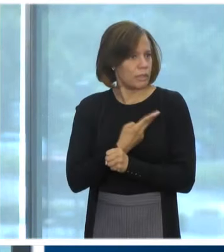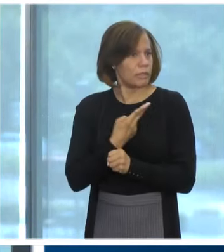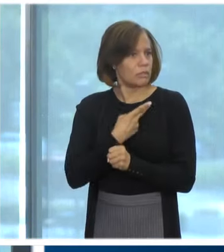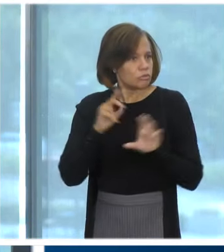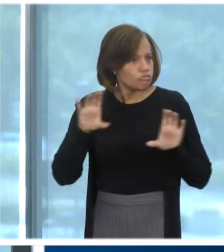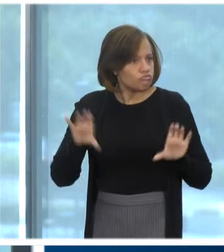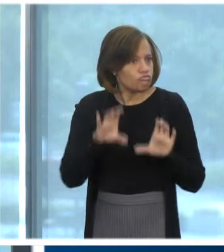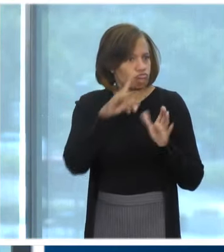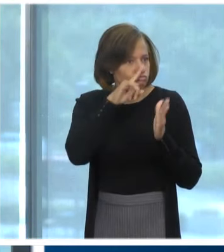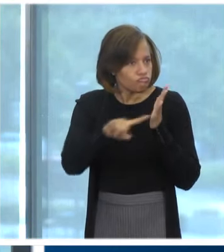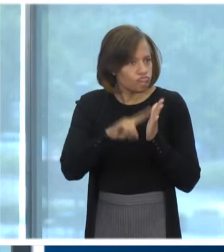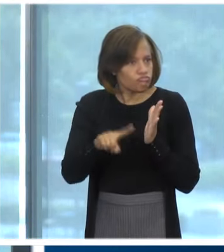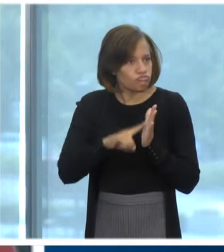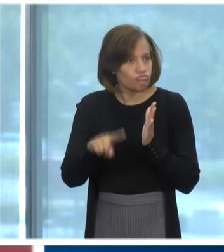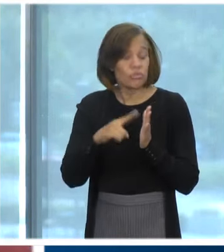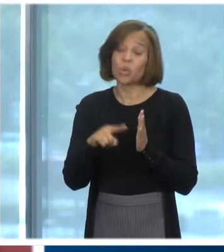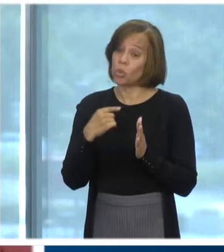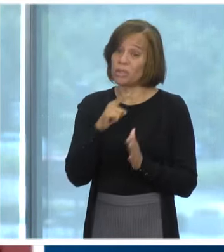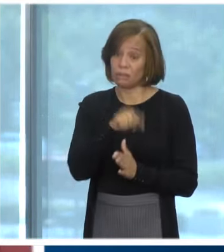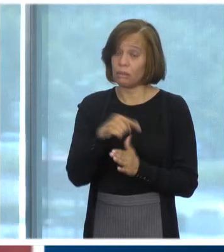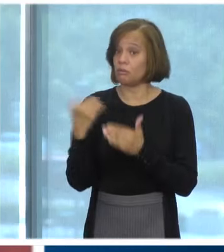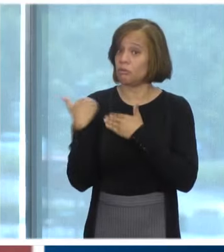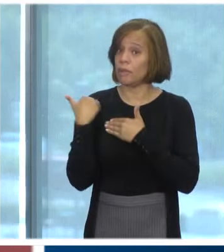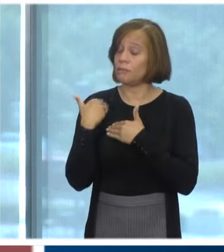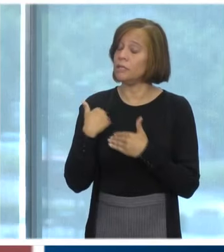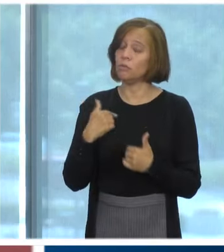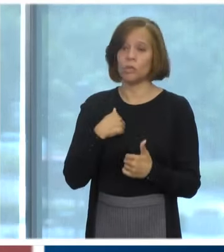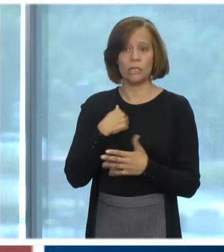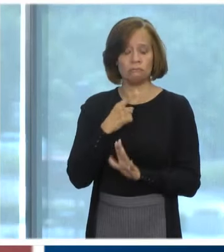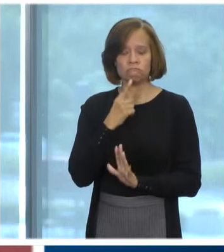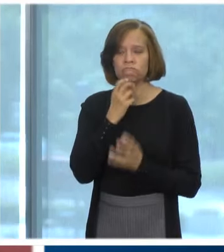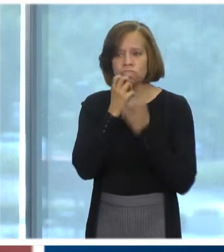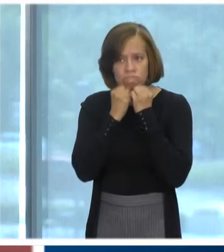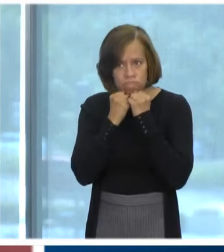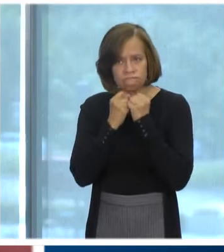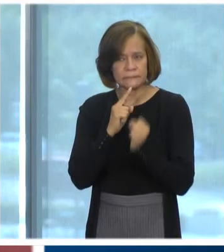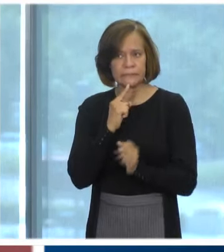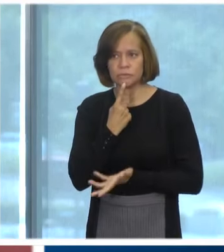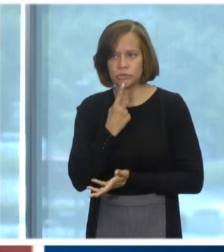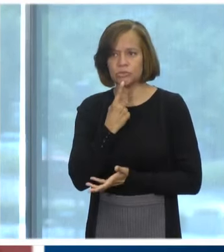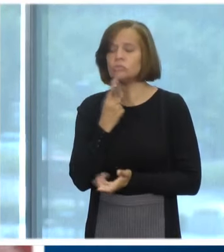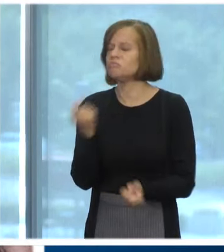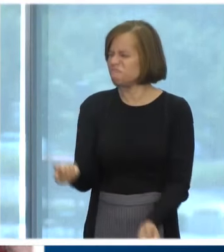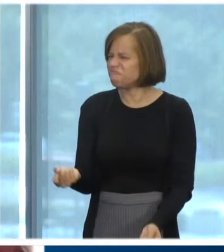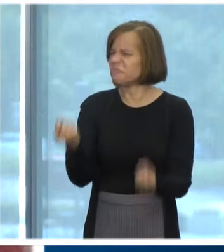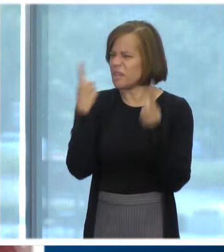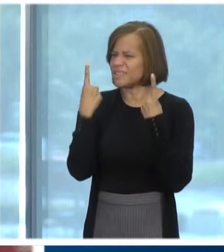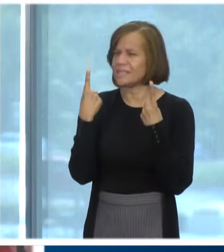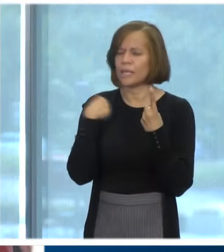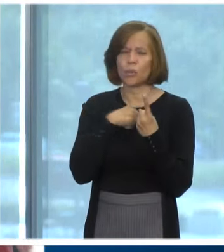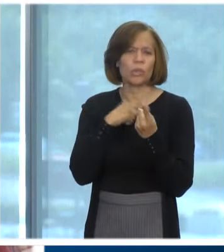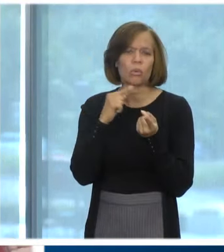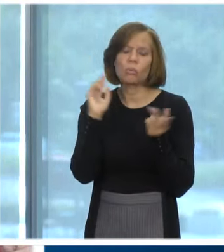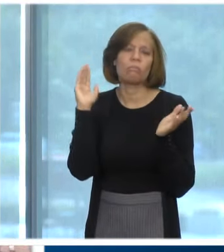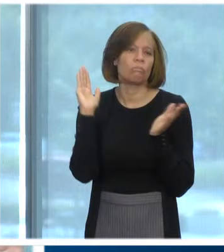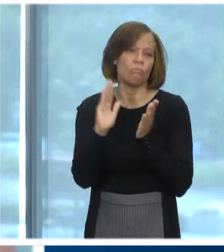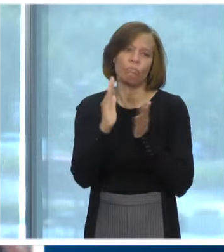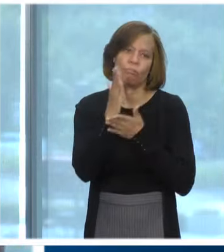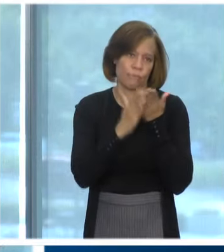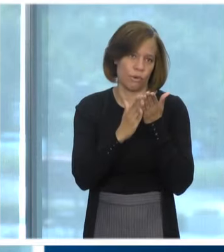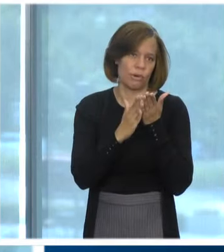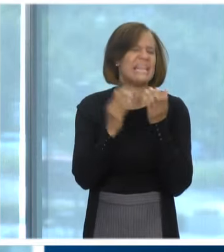investigations. We took this responsibility very seriously, and we understand that we are but a small part in